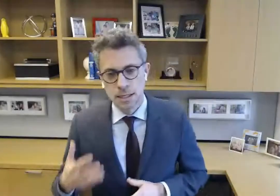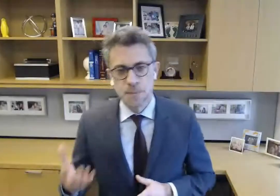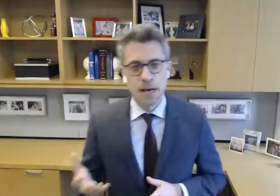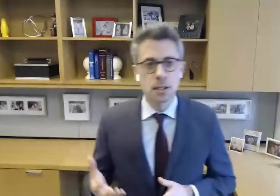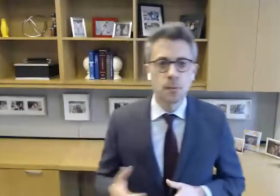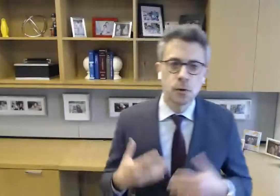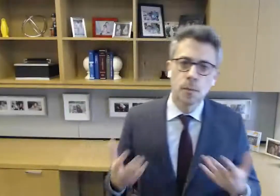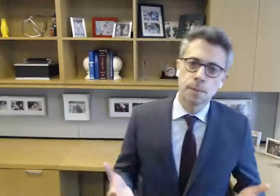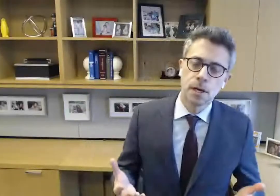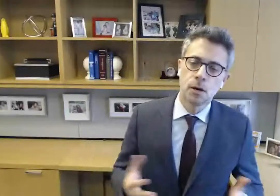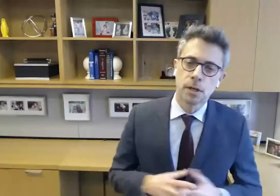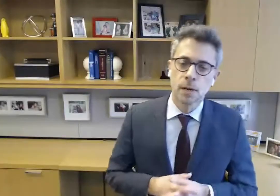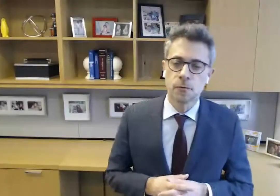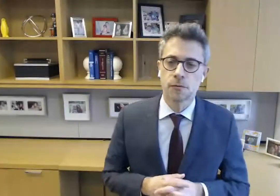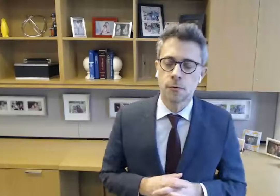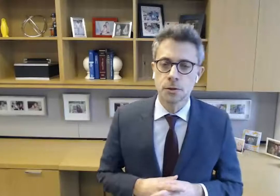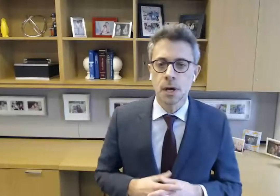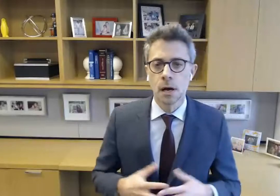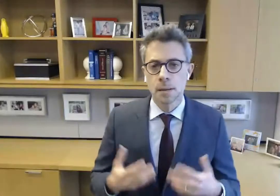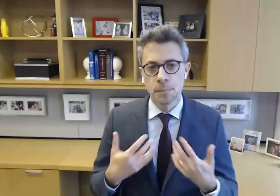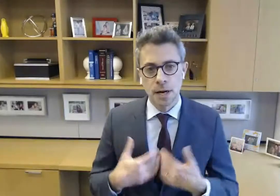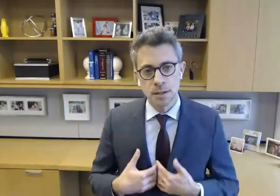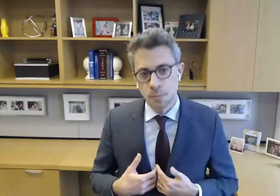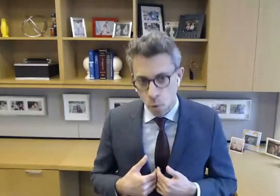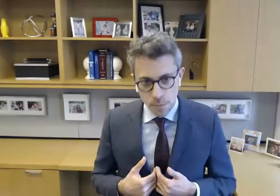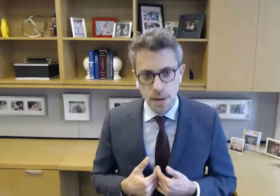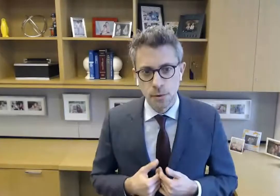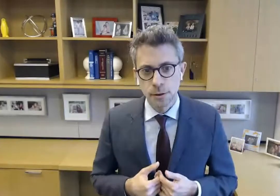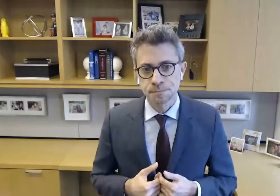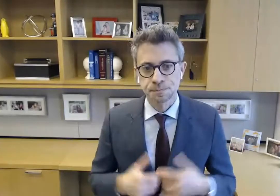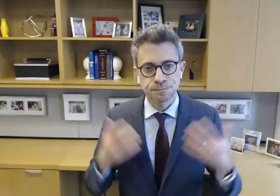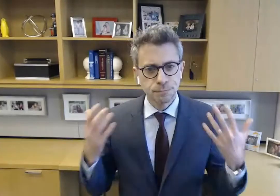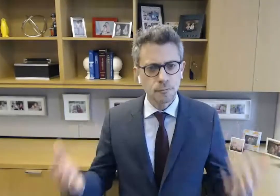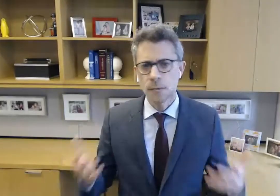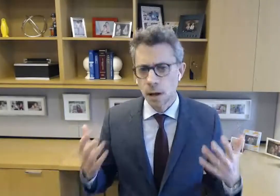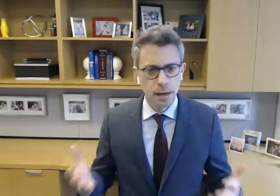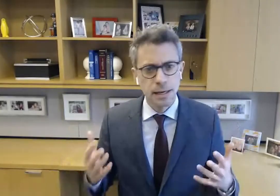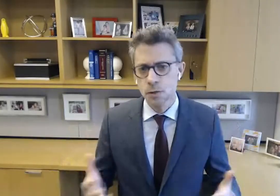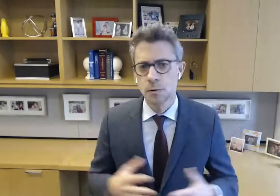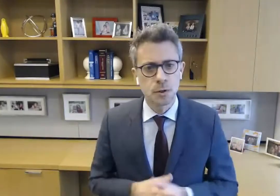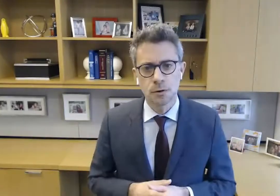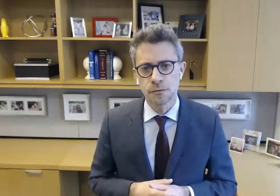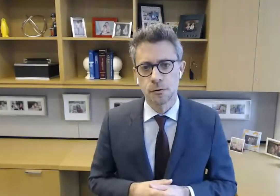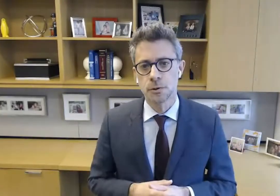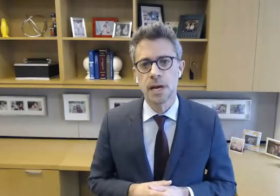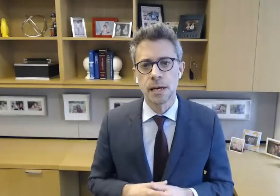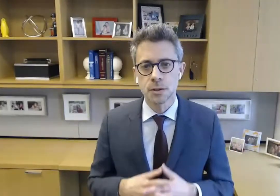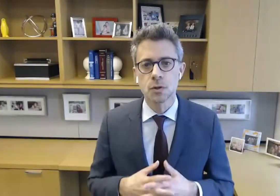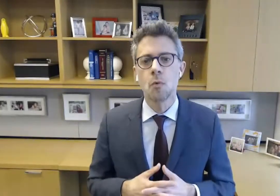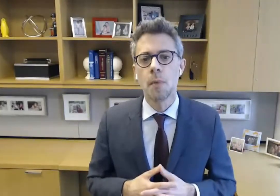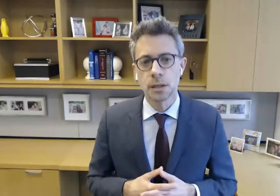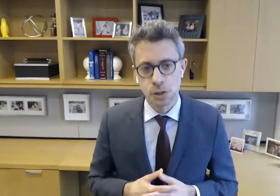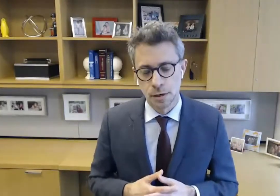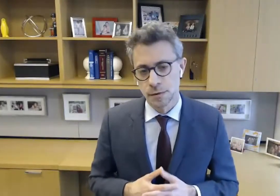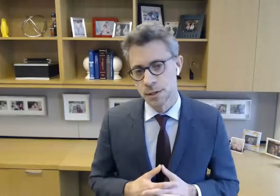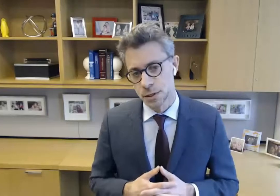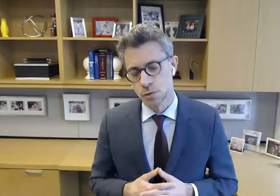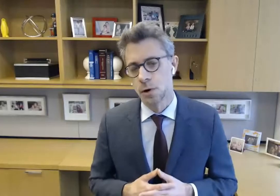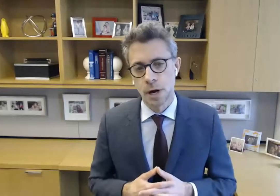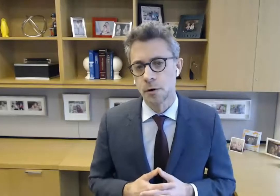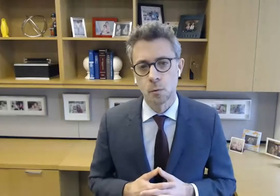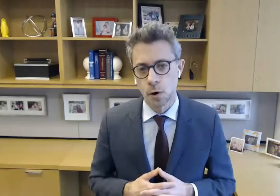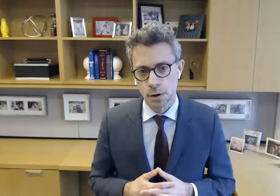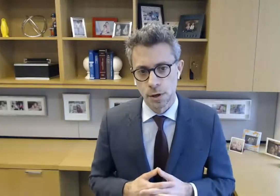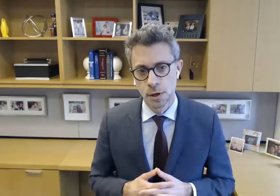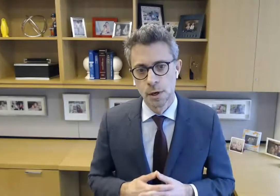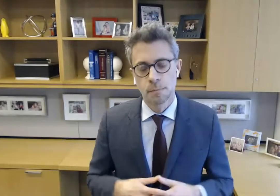I suspect some of you might be hearing them for the first time, but as a board member I get to observe firsthand so much of this